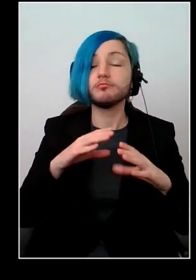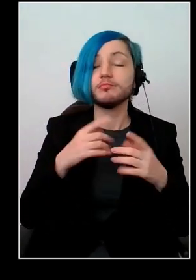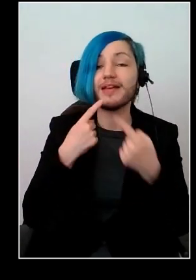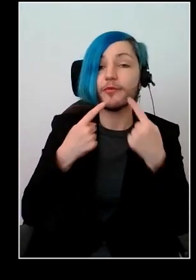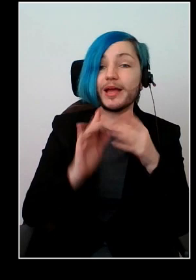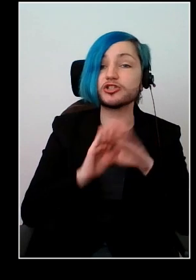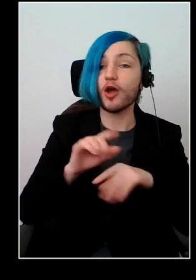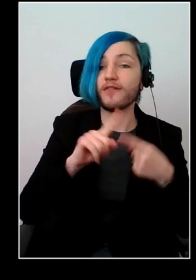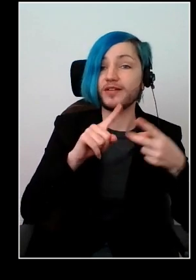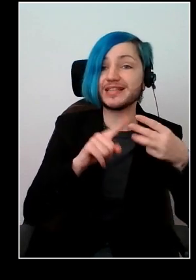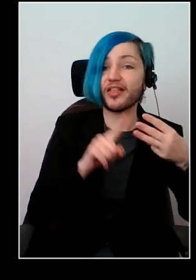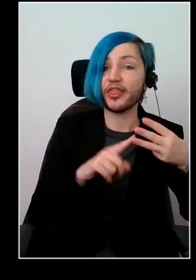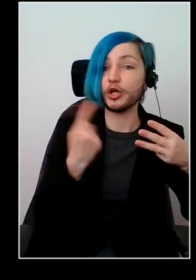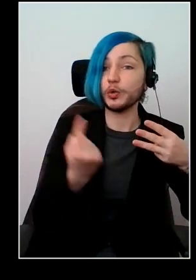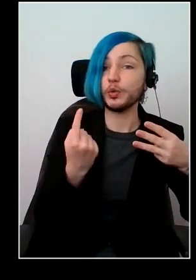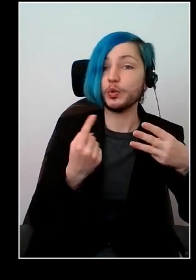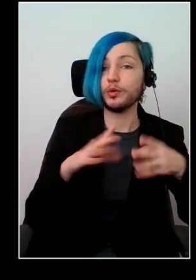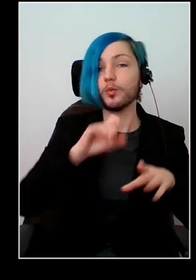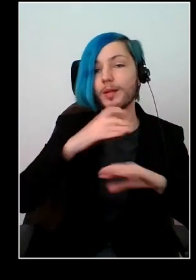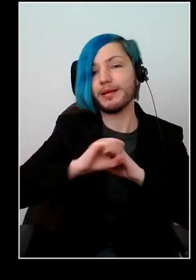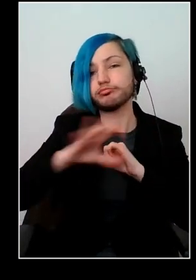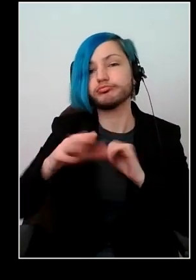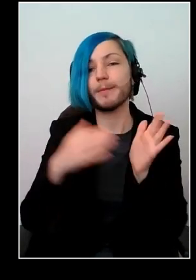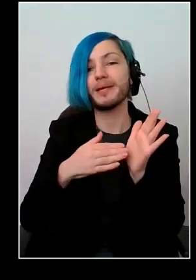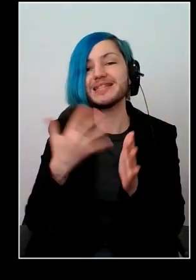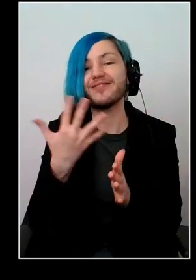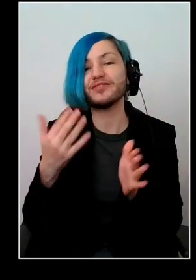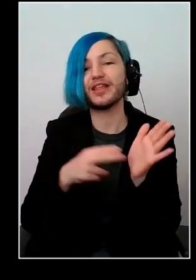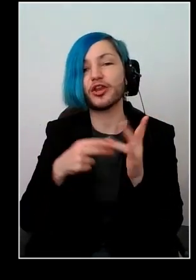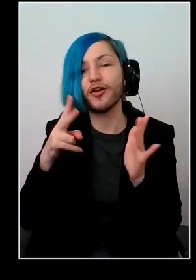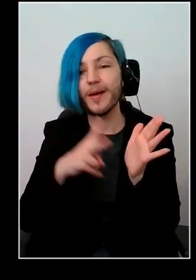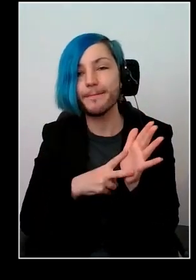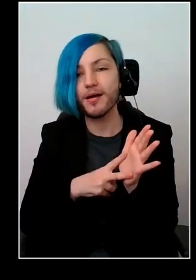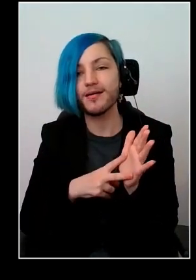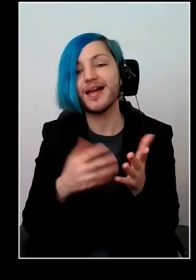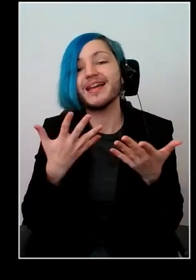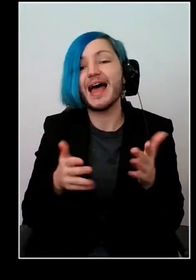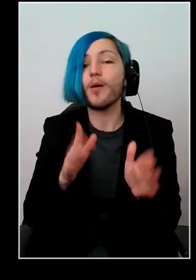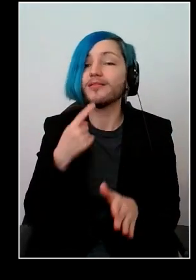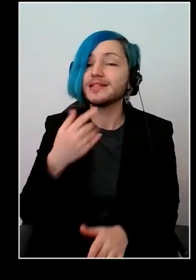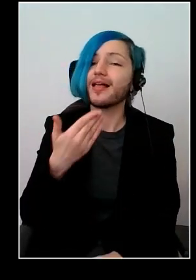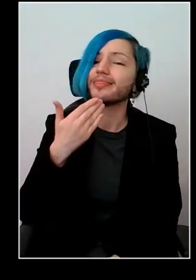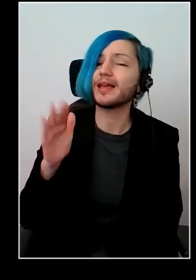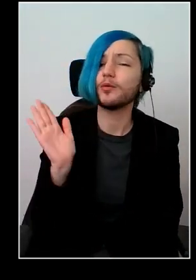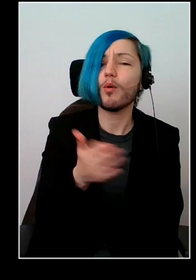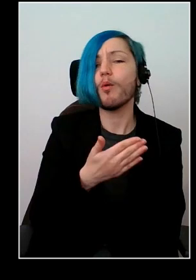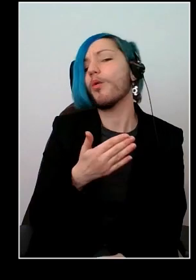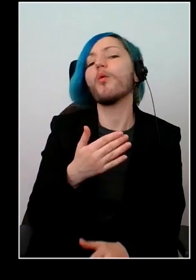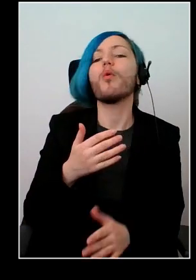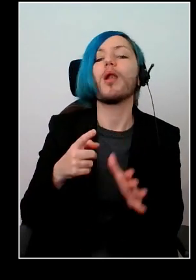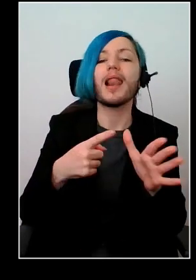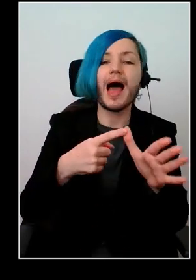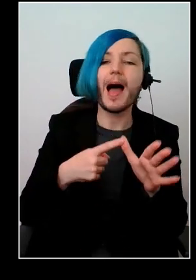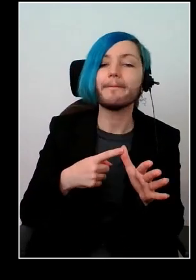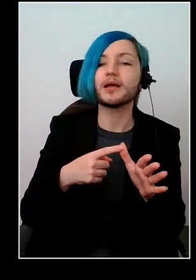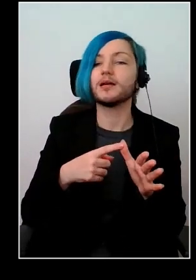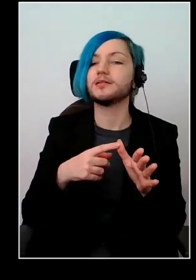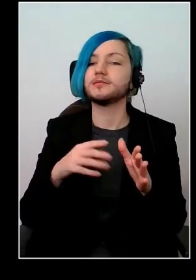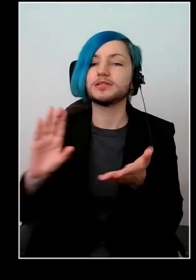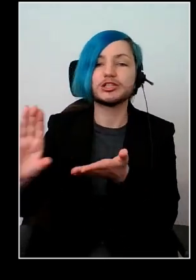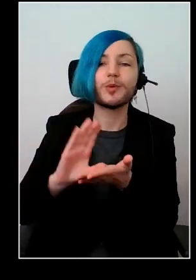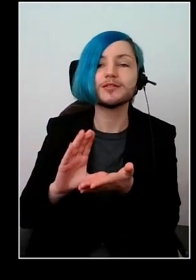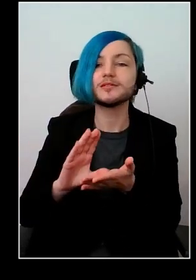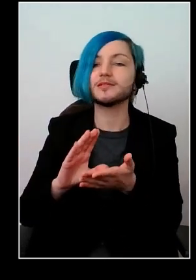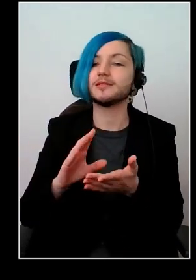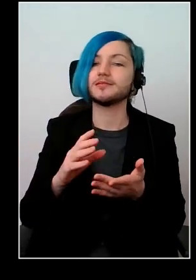November. So all that remains now is to show our thanks to all the applicants, sponsors, ambassadors, judges, and of course the highly commended and winners